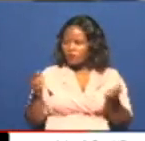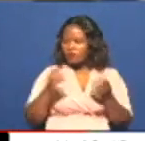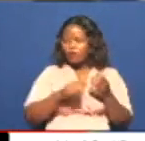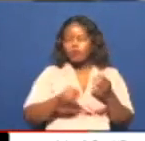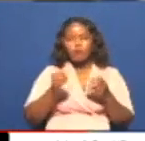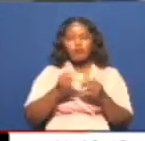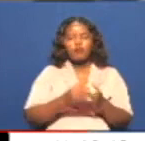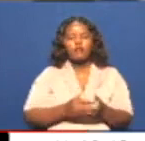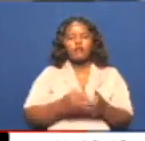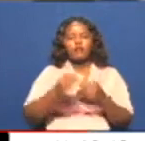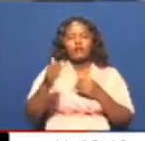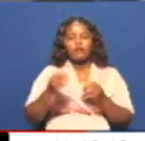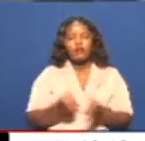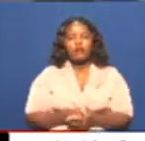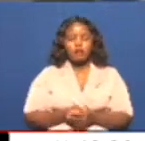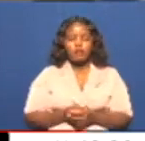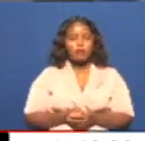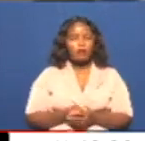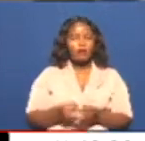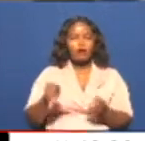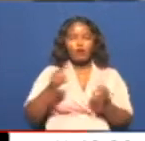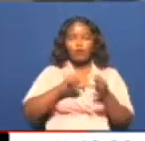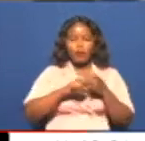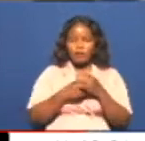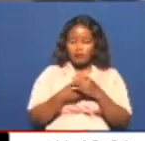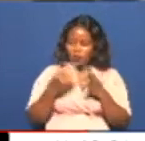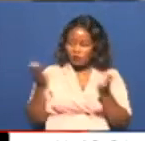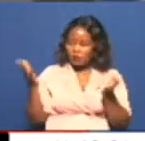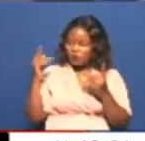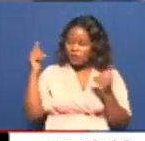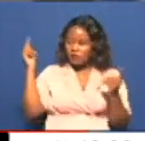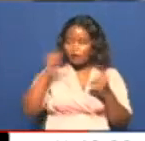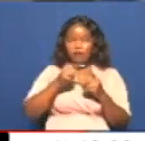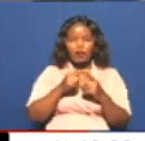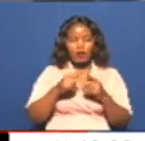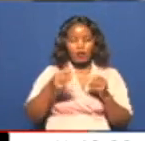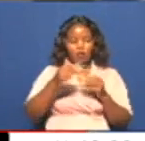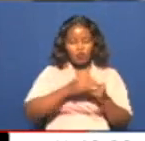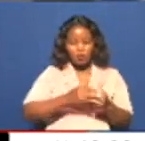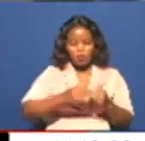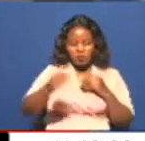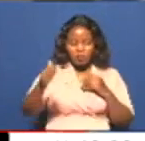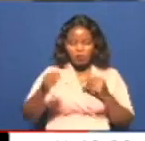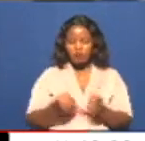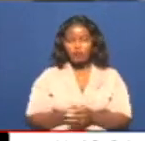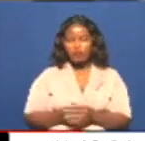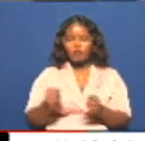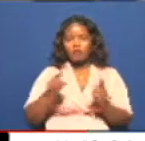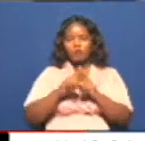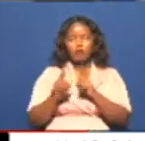people do not make decisions objectively, as you say, and we counter something because somebody stands for